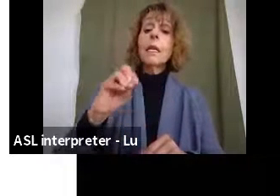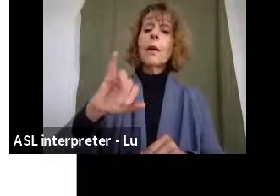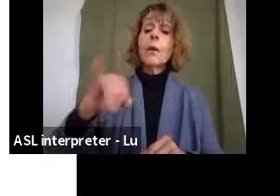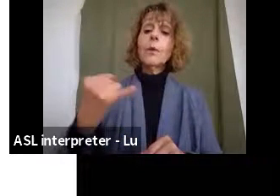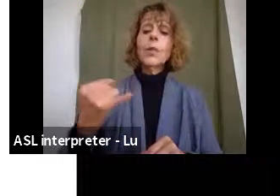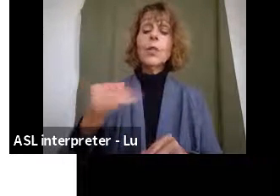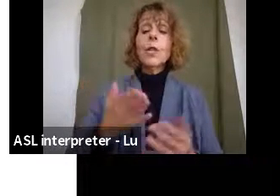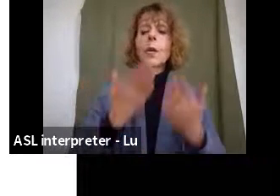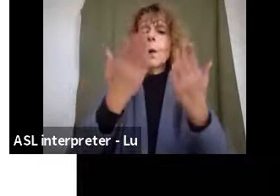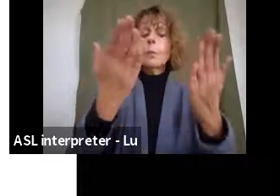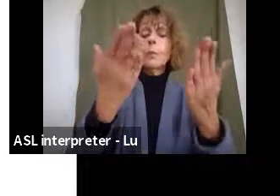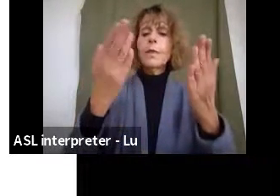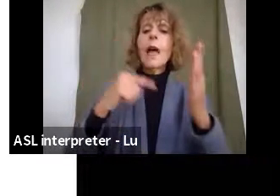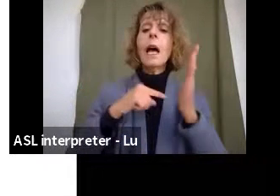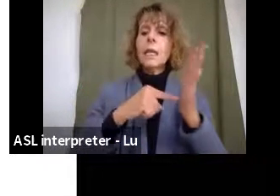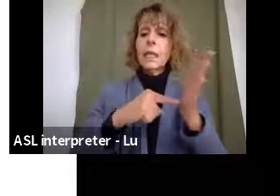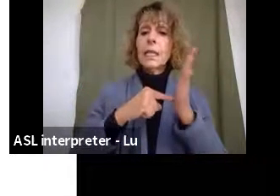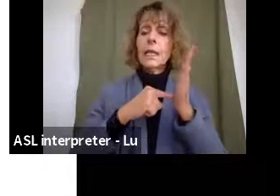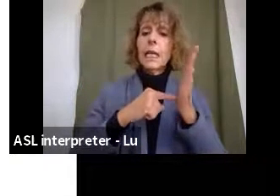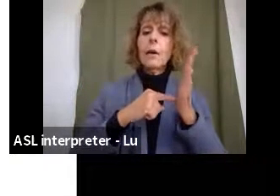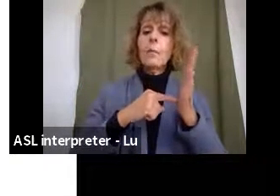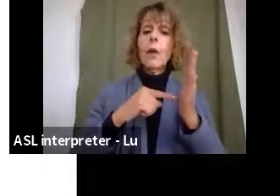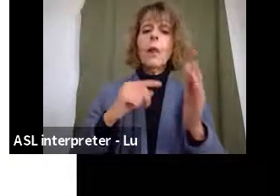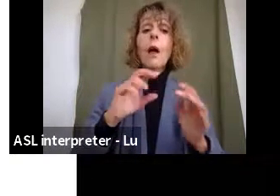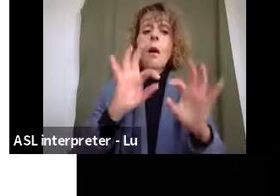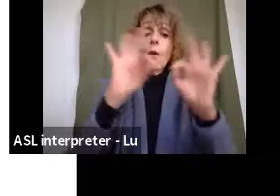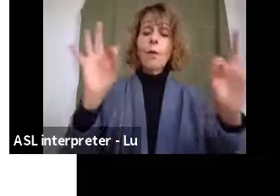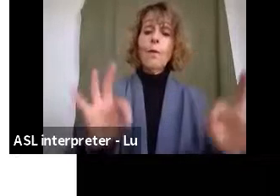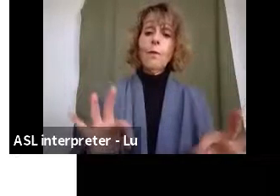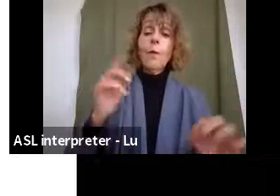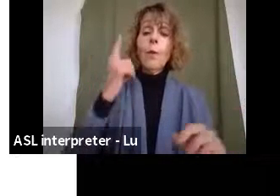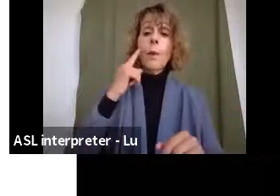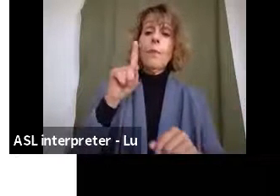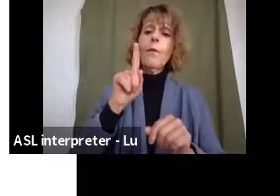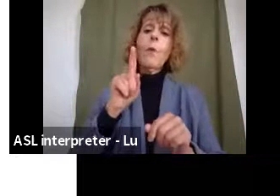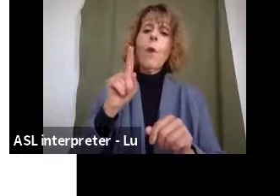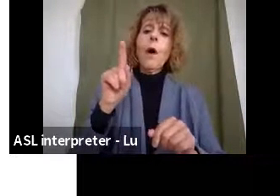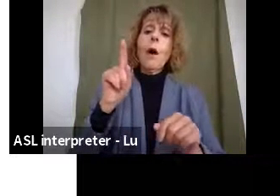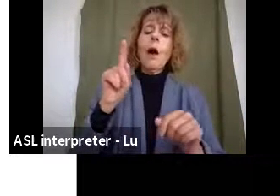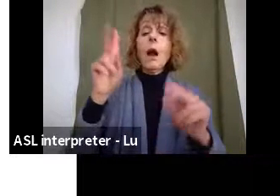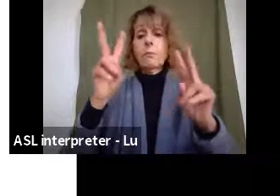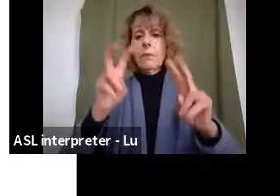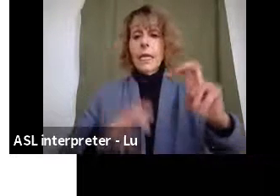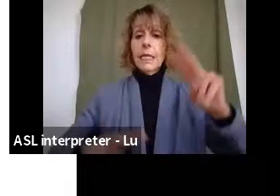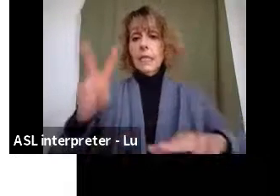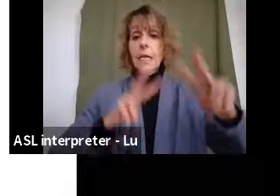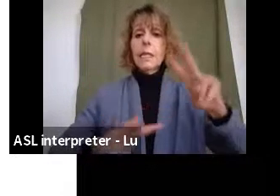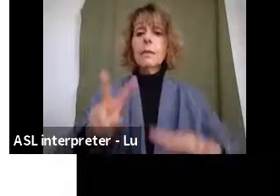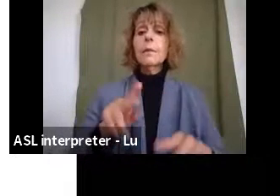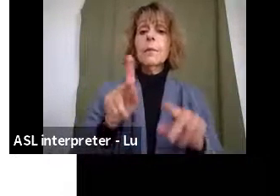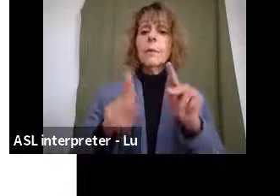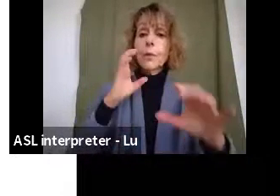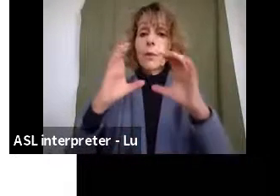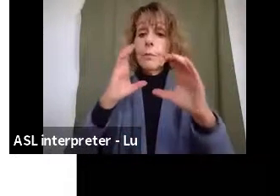want healthcare providers to use when they're assessing people's communication needs. And those are supposed to take into